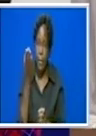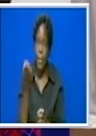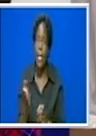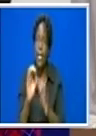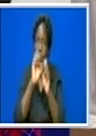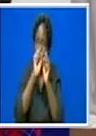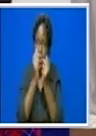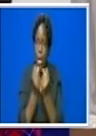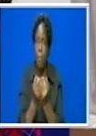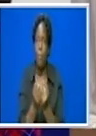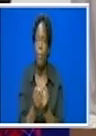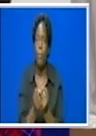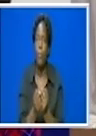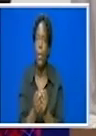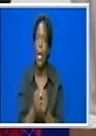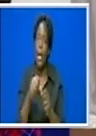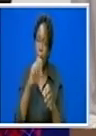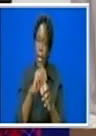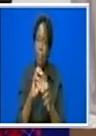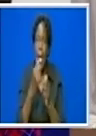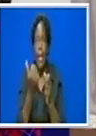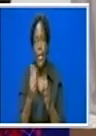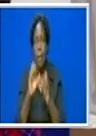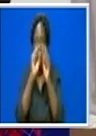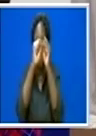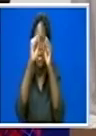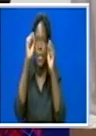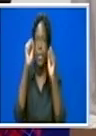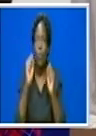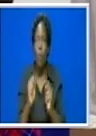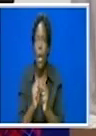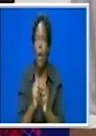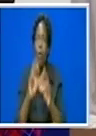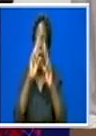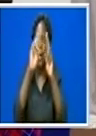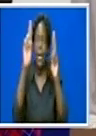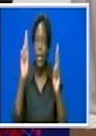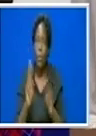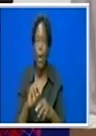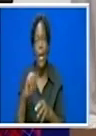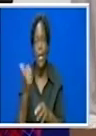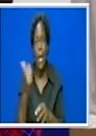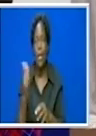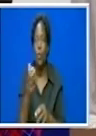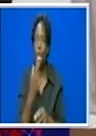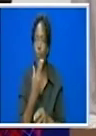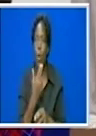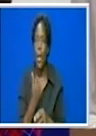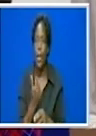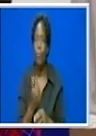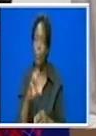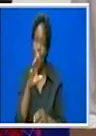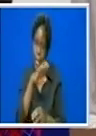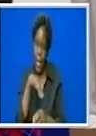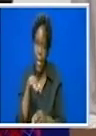square. This shape can either be square, rectangle, any shape you love. But in our case, I